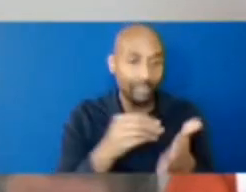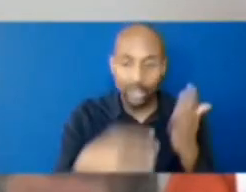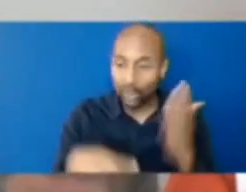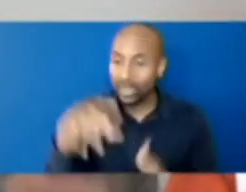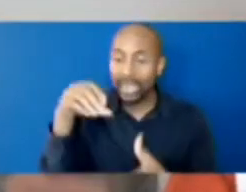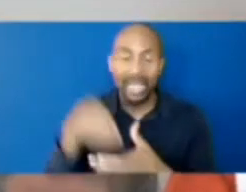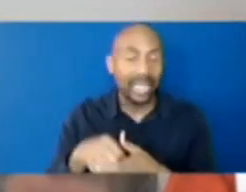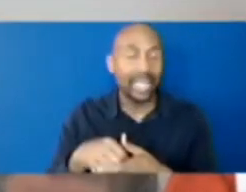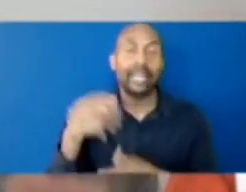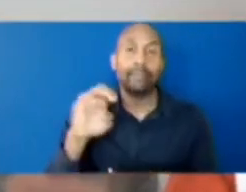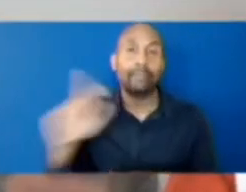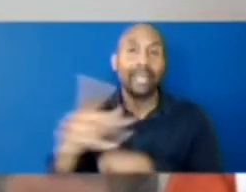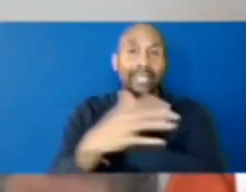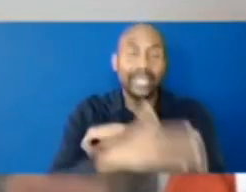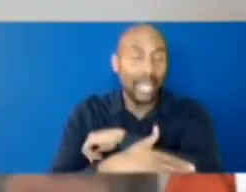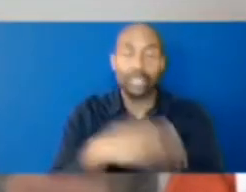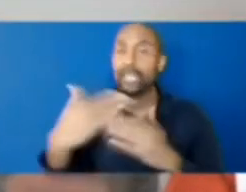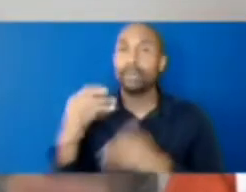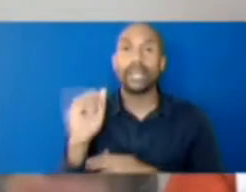school or CMS,